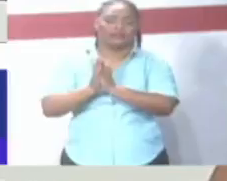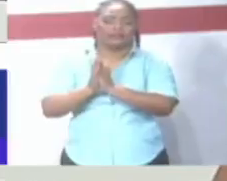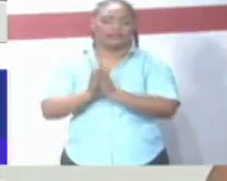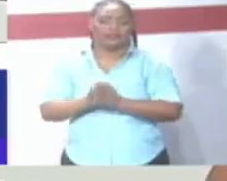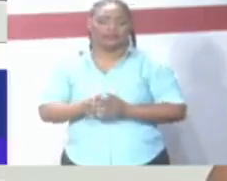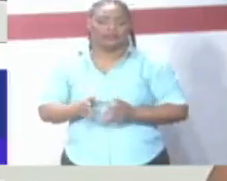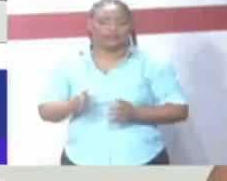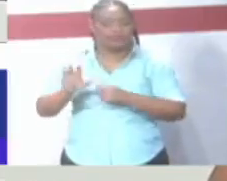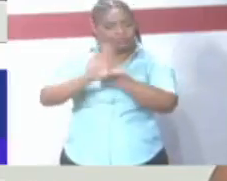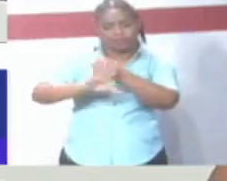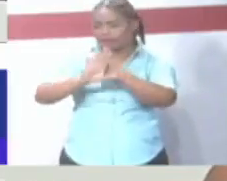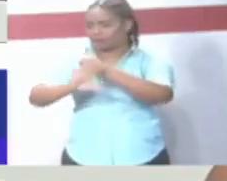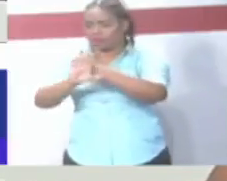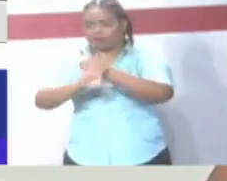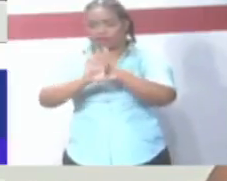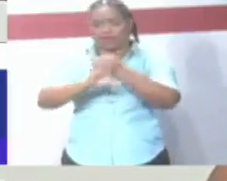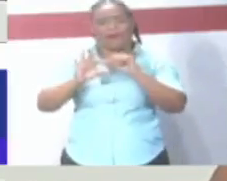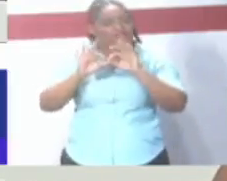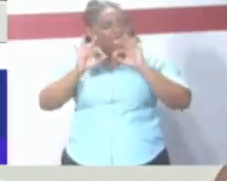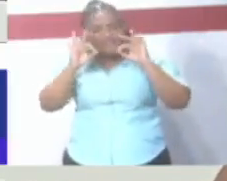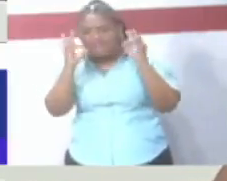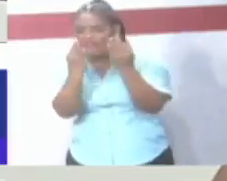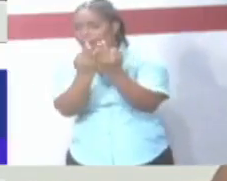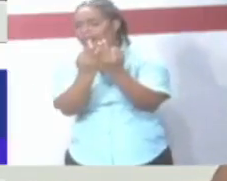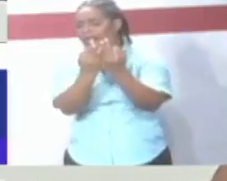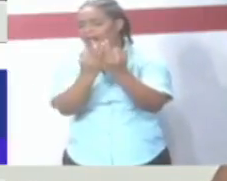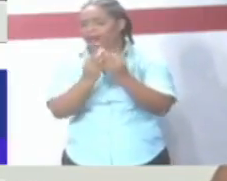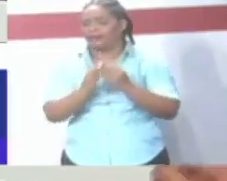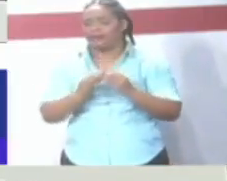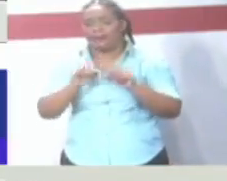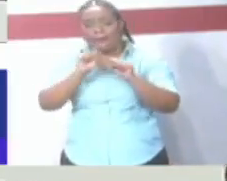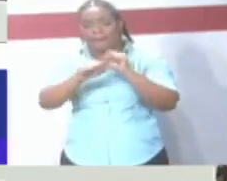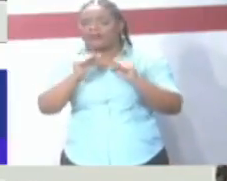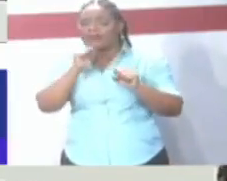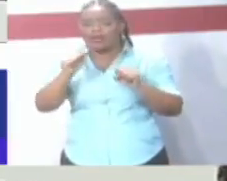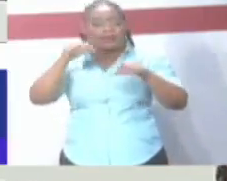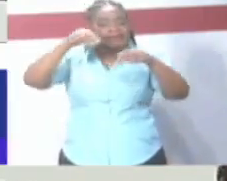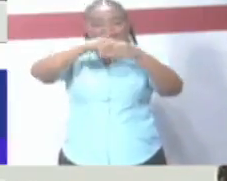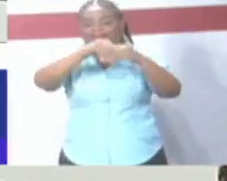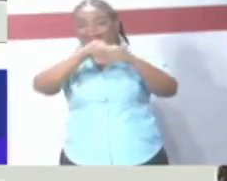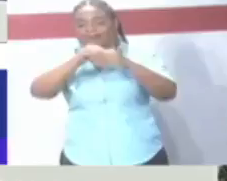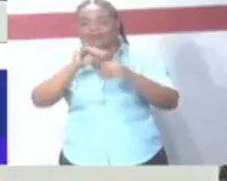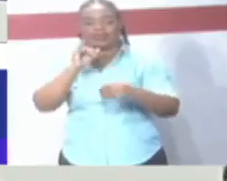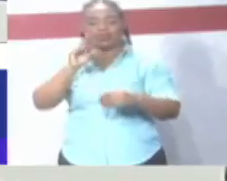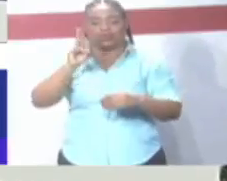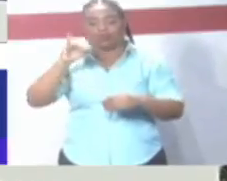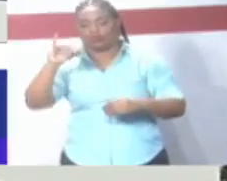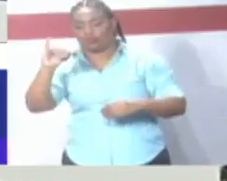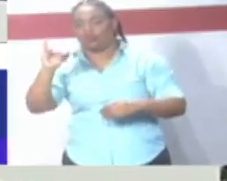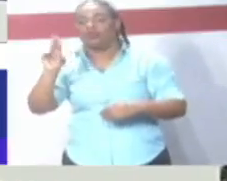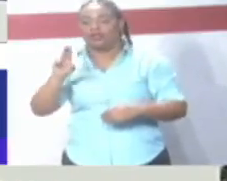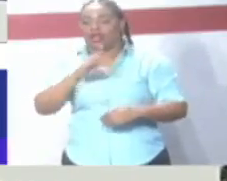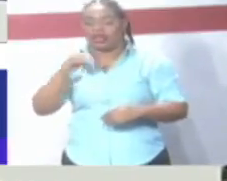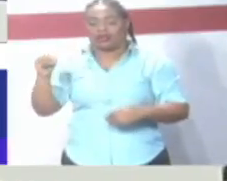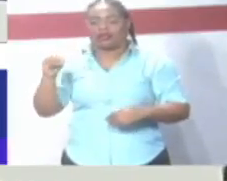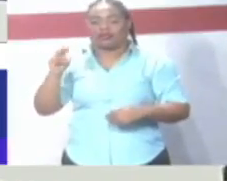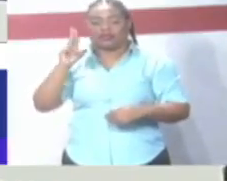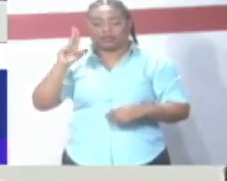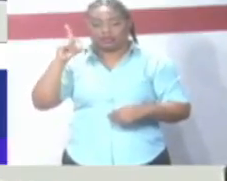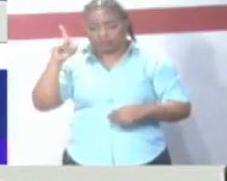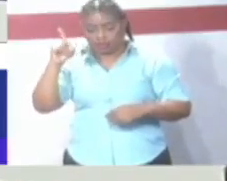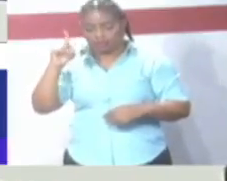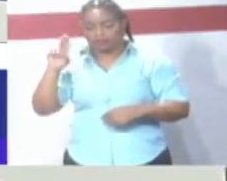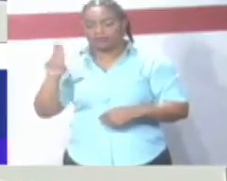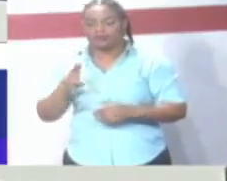an admission into the hospital and an ICU patient. And the only way forward in this is with vaccination. I would